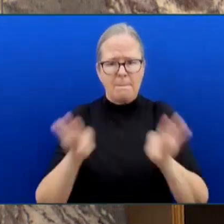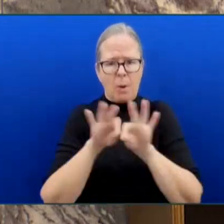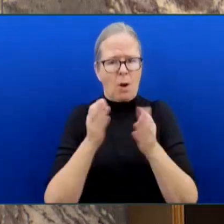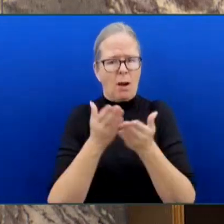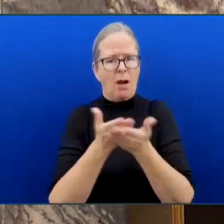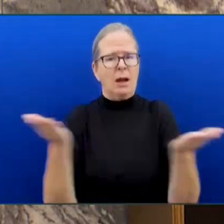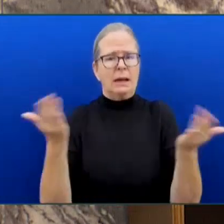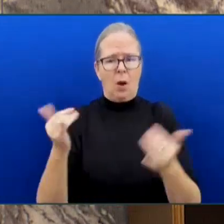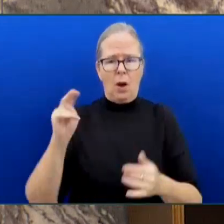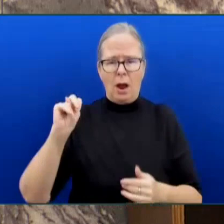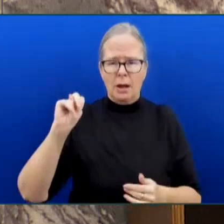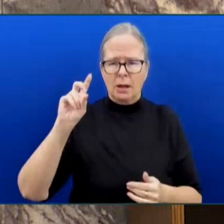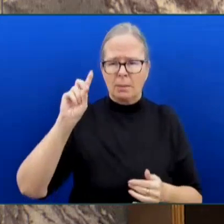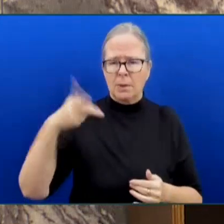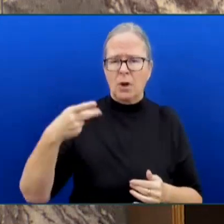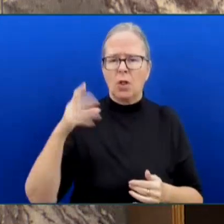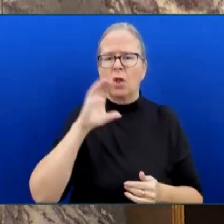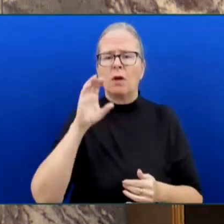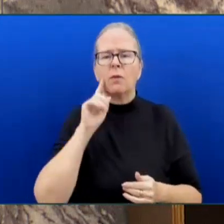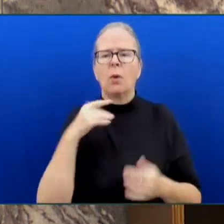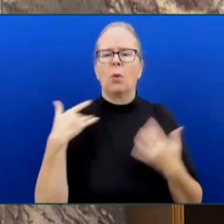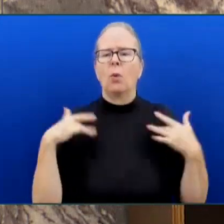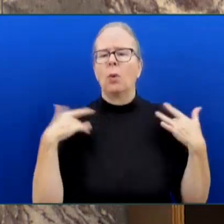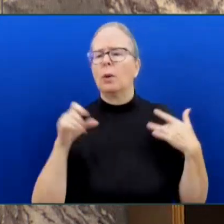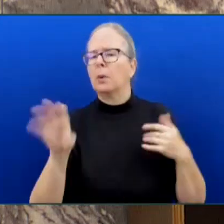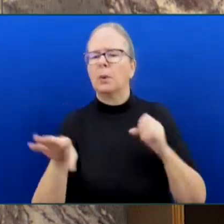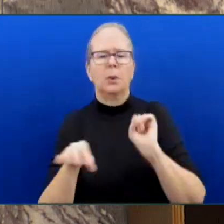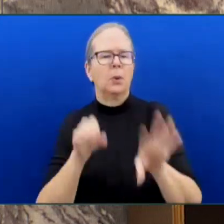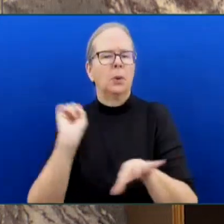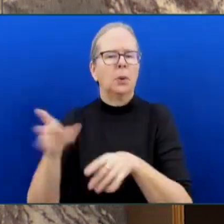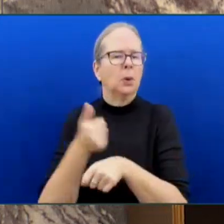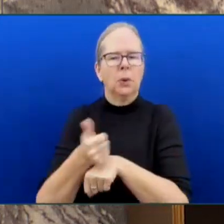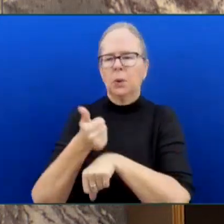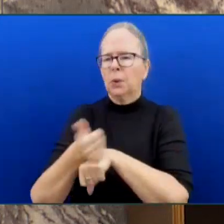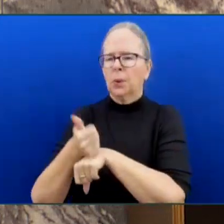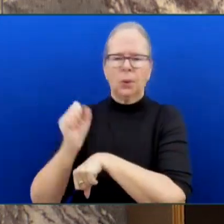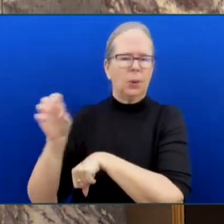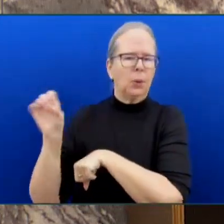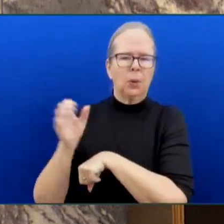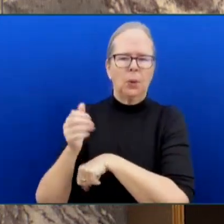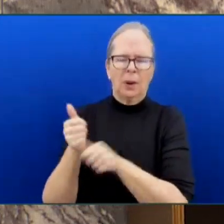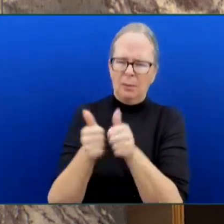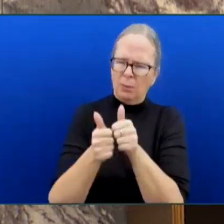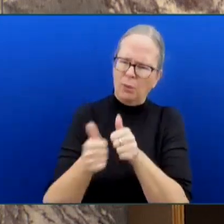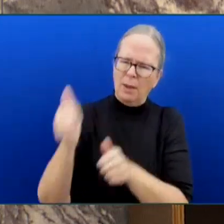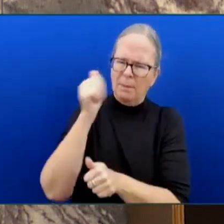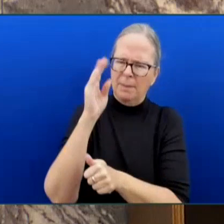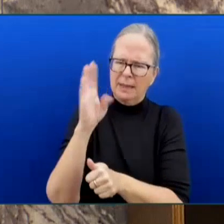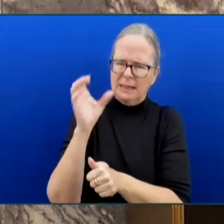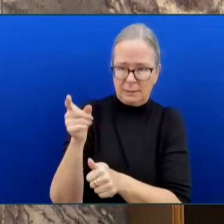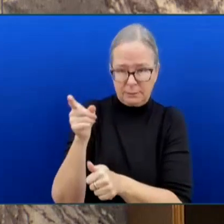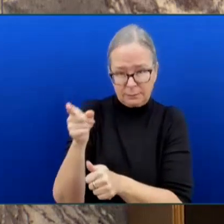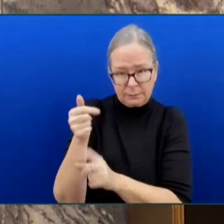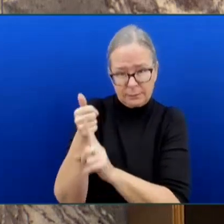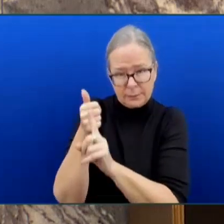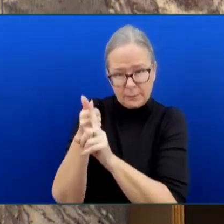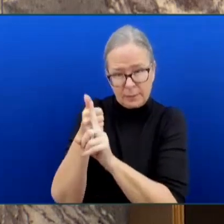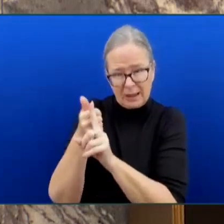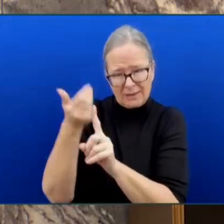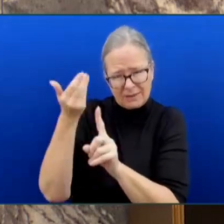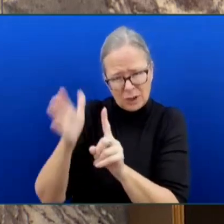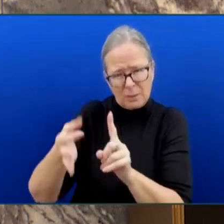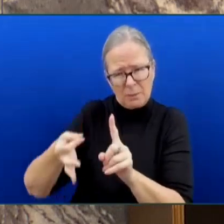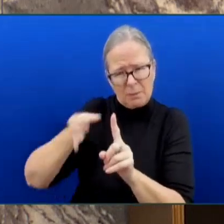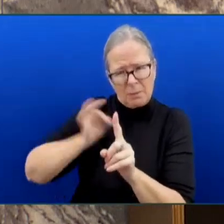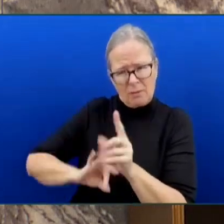Premier himself personally capitalized on an opportunity to profit from the explosion of short-term rentals under